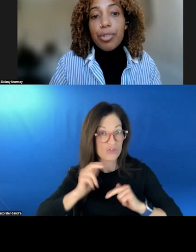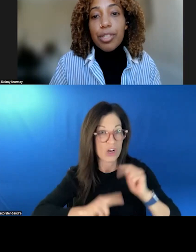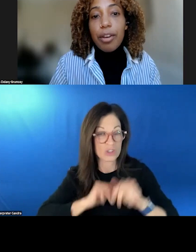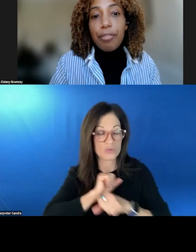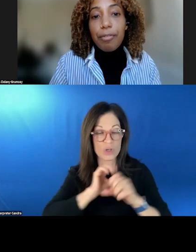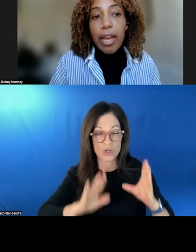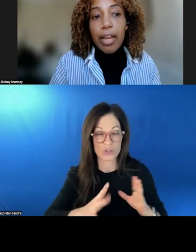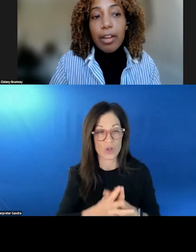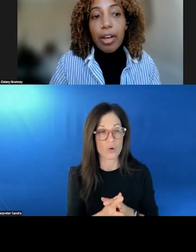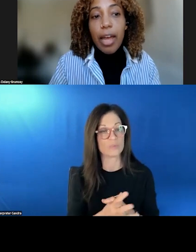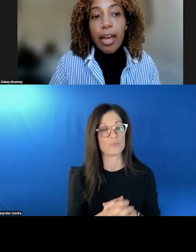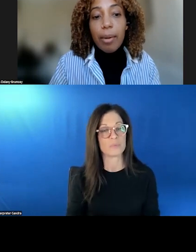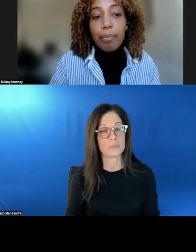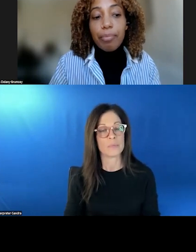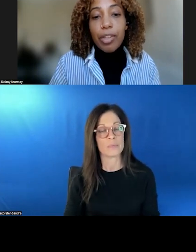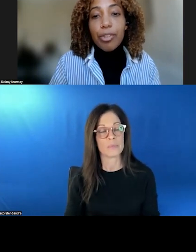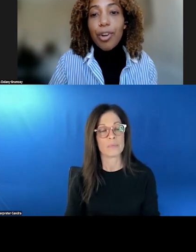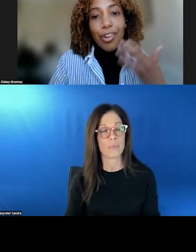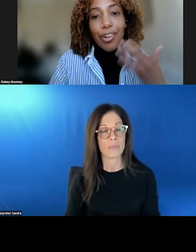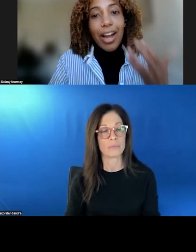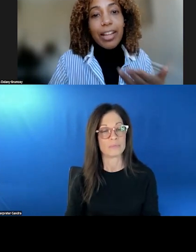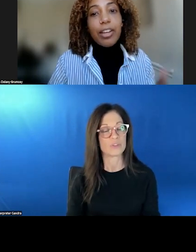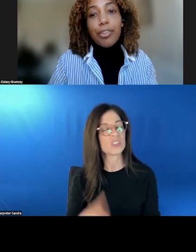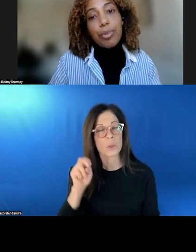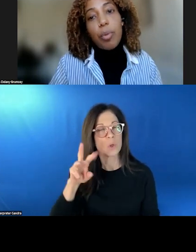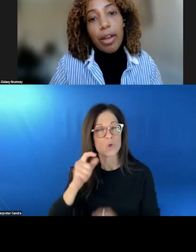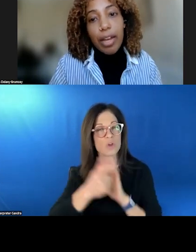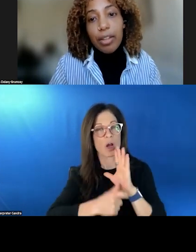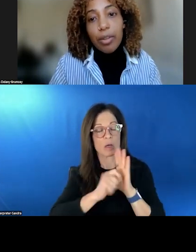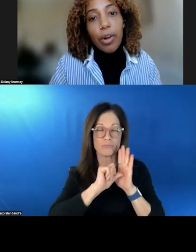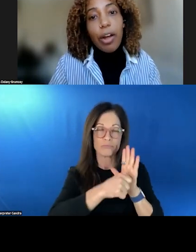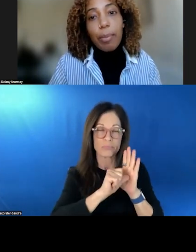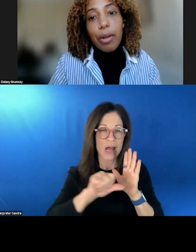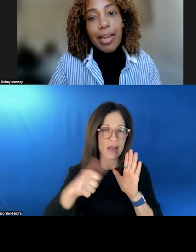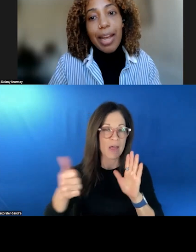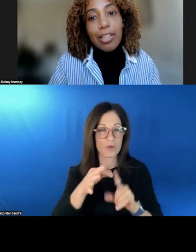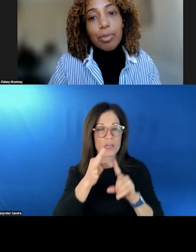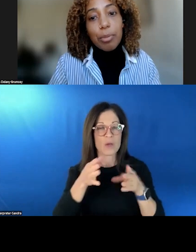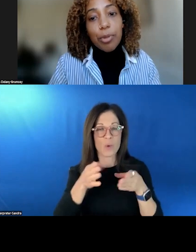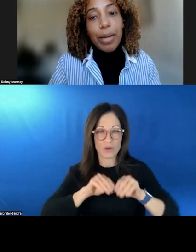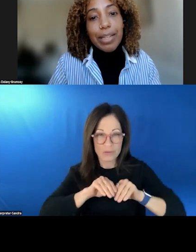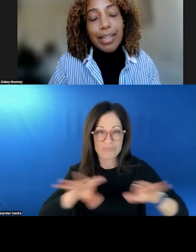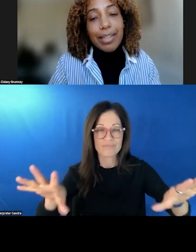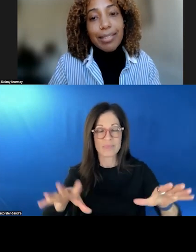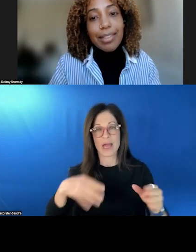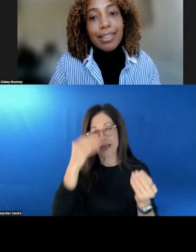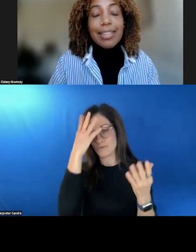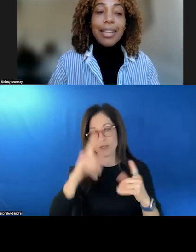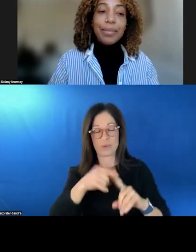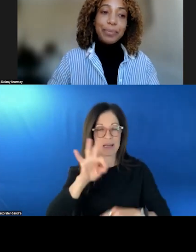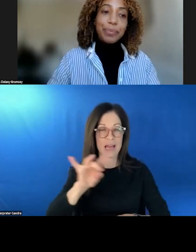just a news article highlighting another unique way of getting the word out about 988 to people who might need it. Next